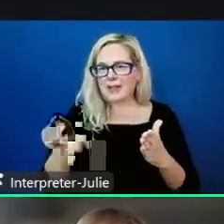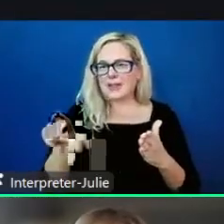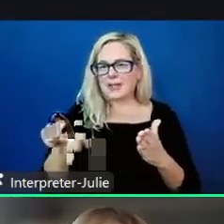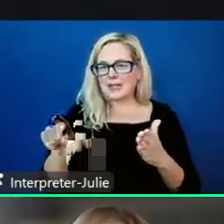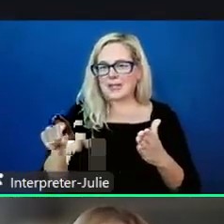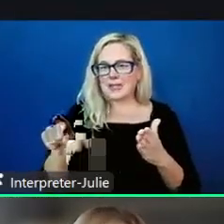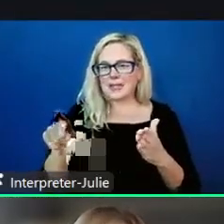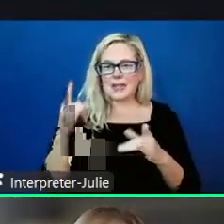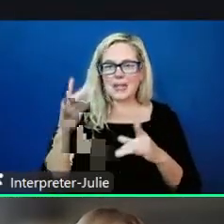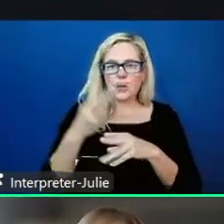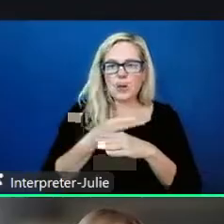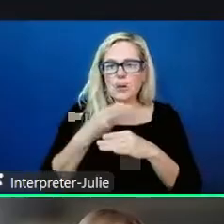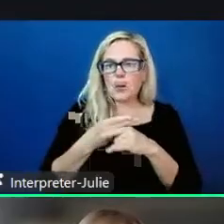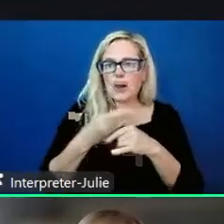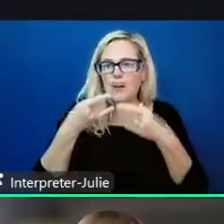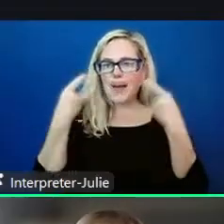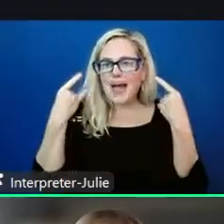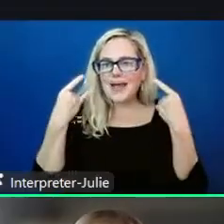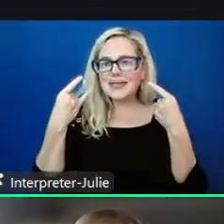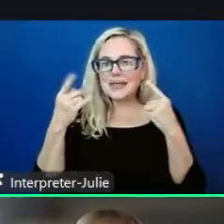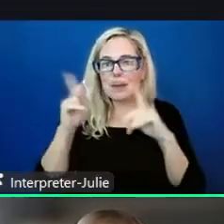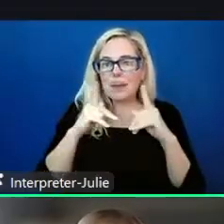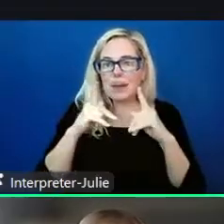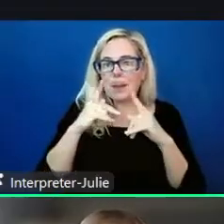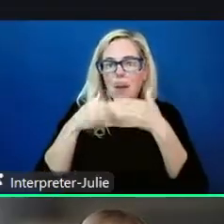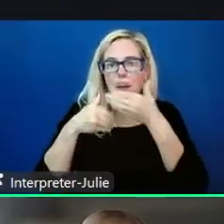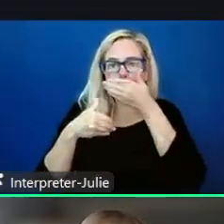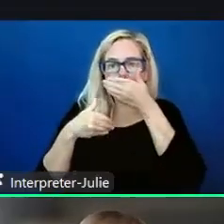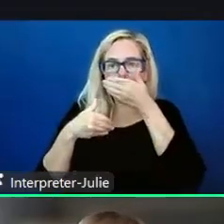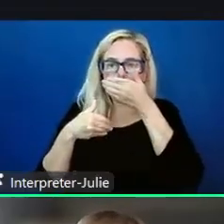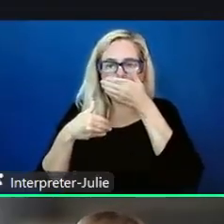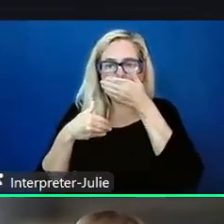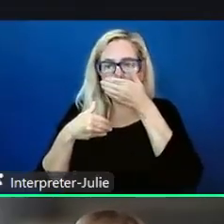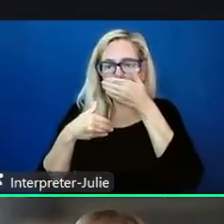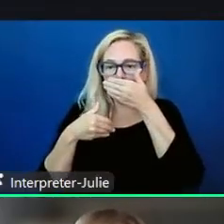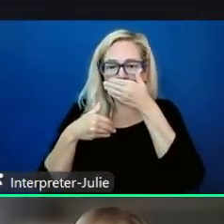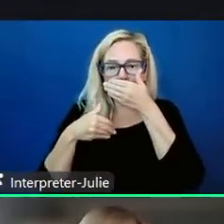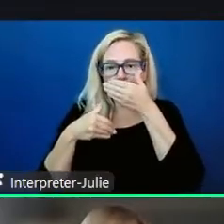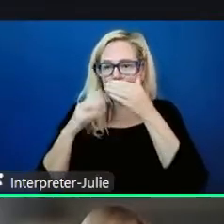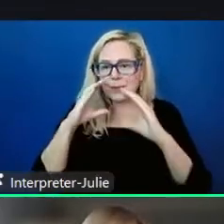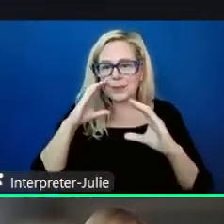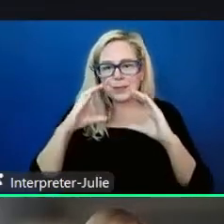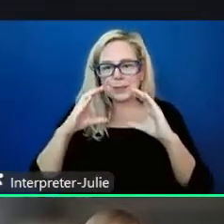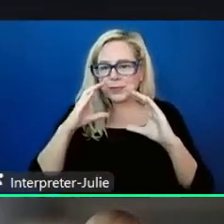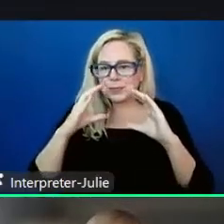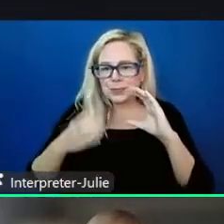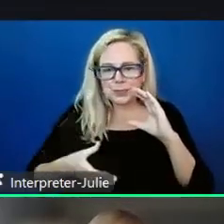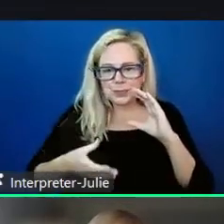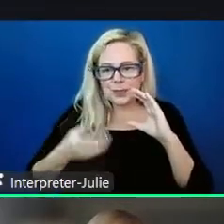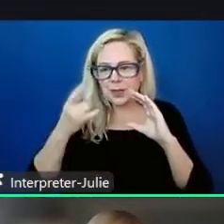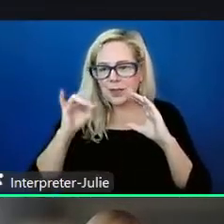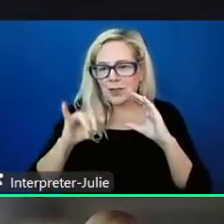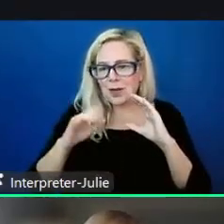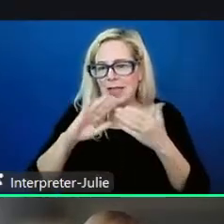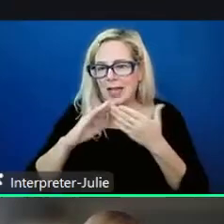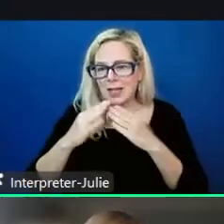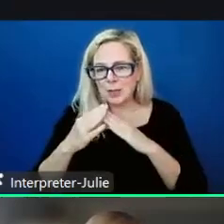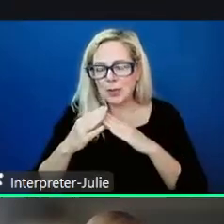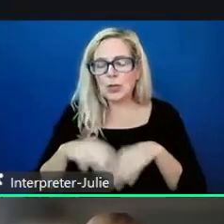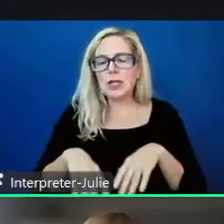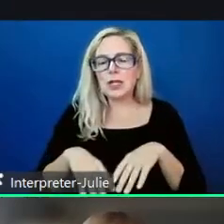wearing masks where people couldn't read lips, and became a barrier in communication for that community. So we really worked